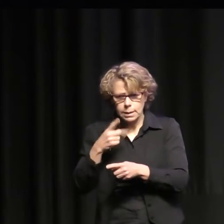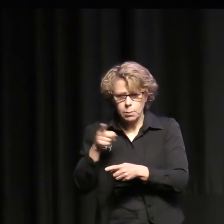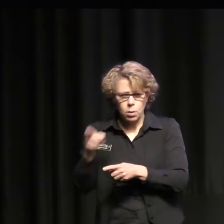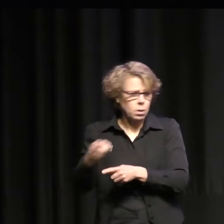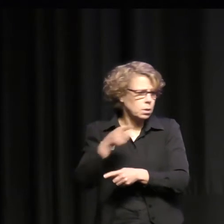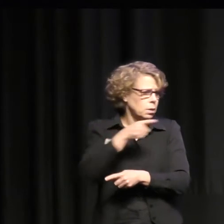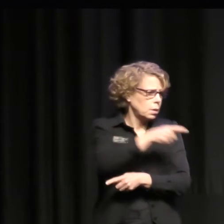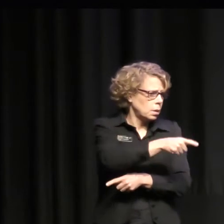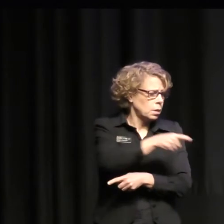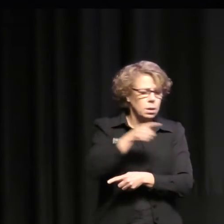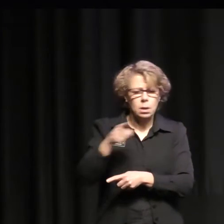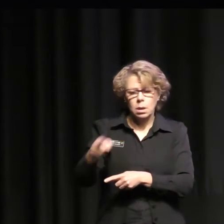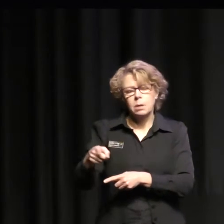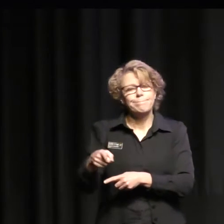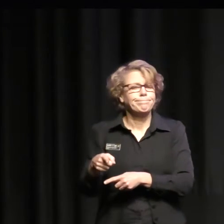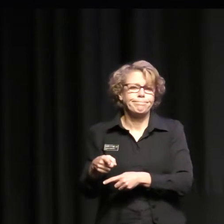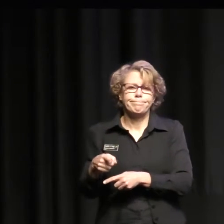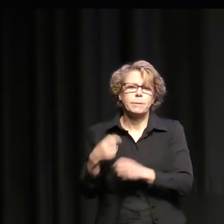stayed in bed.